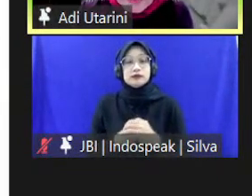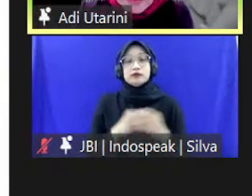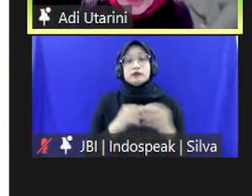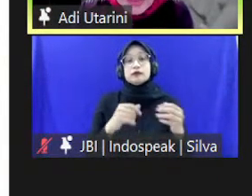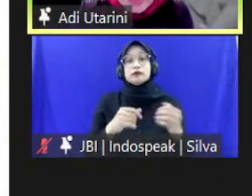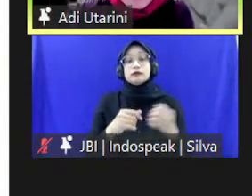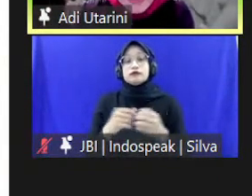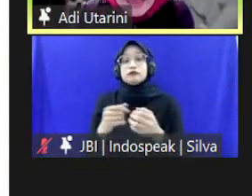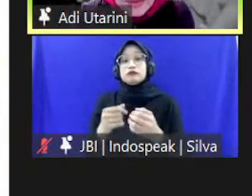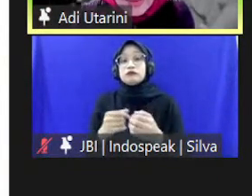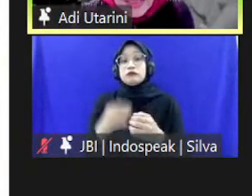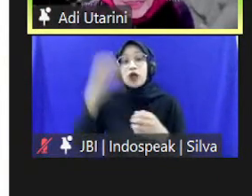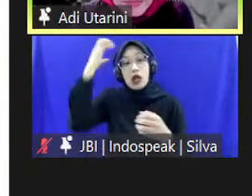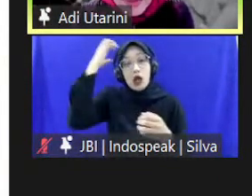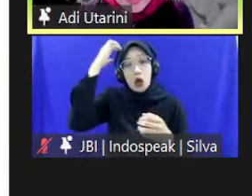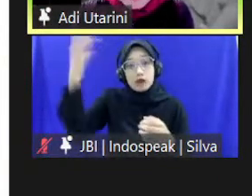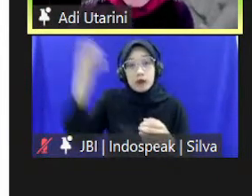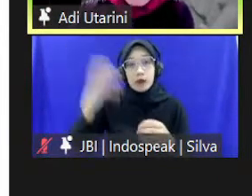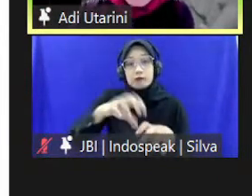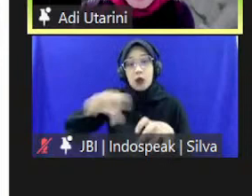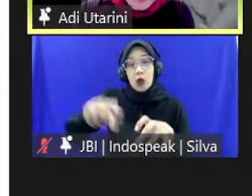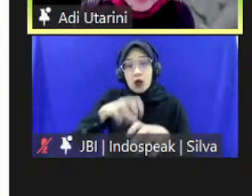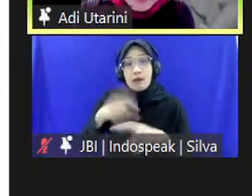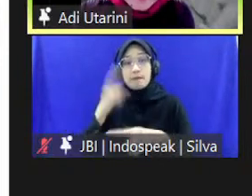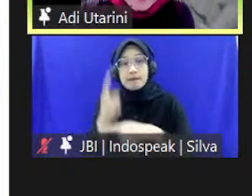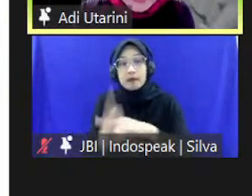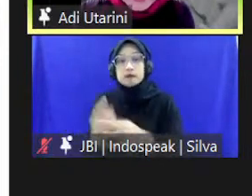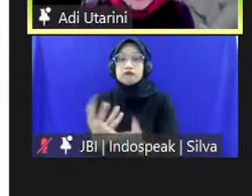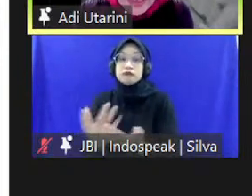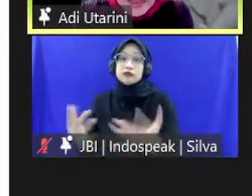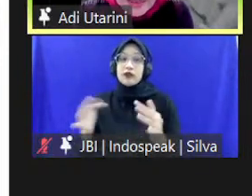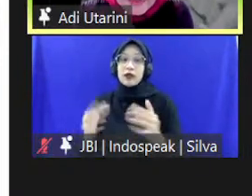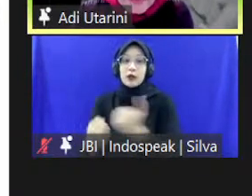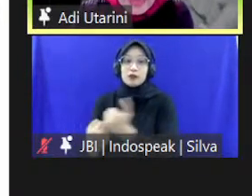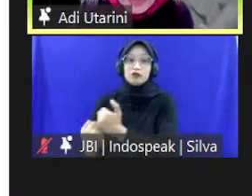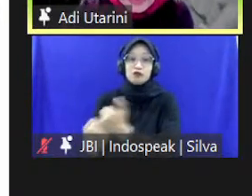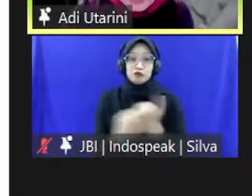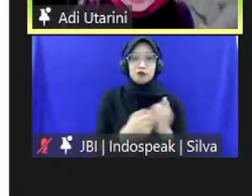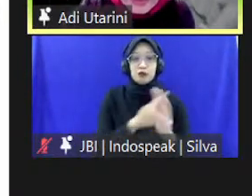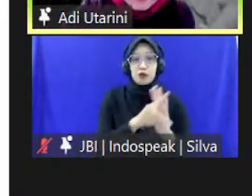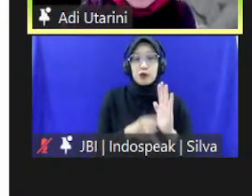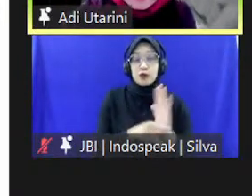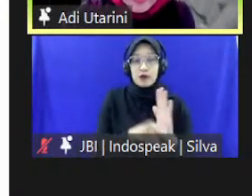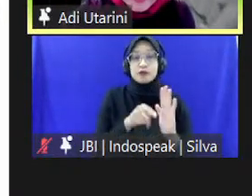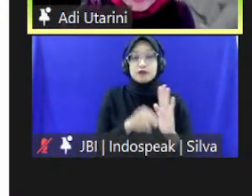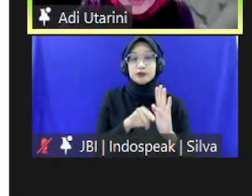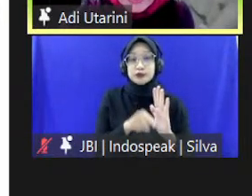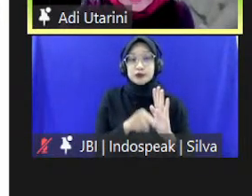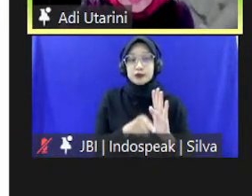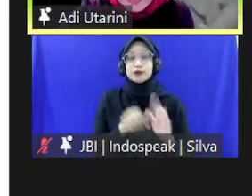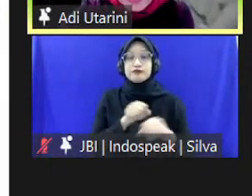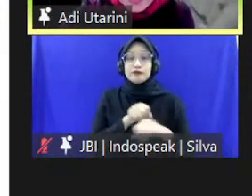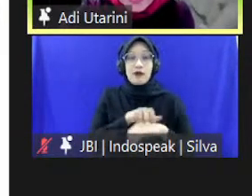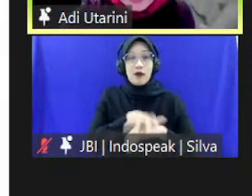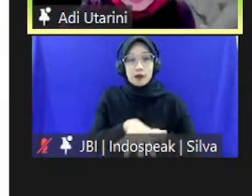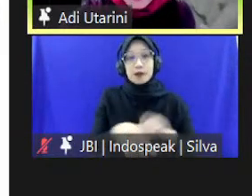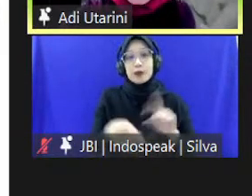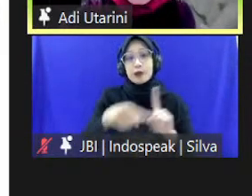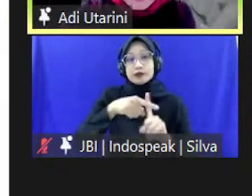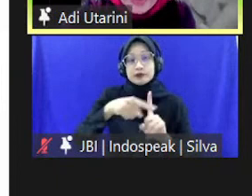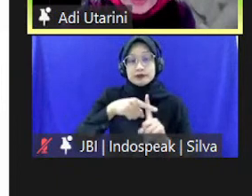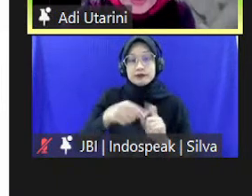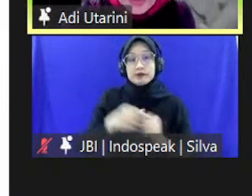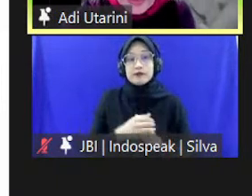local government are mandatory prior to the deployment of mosquito eggs. The critical point is for the community